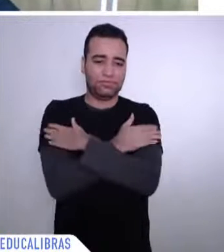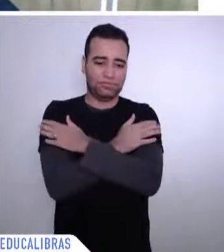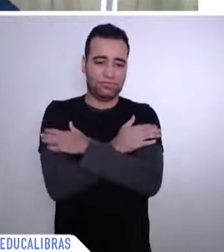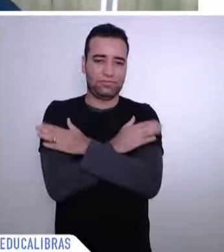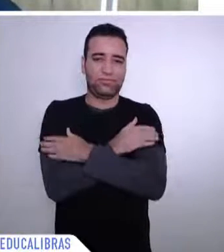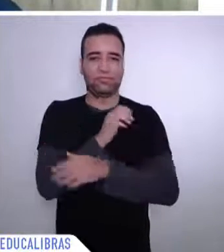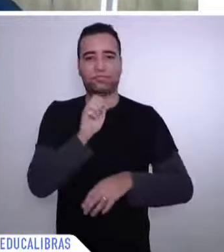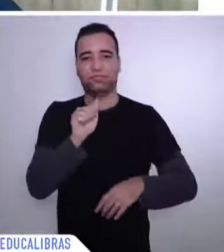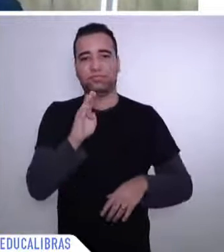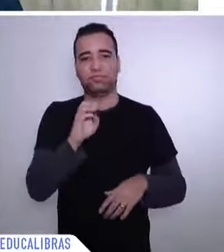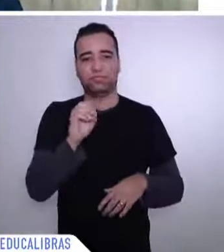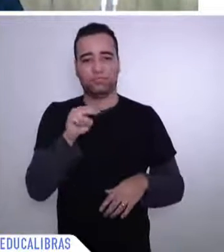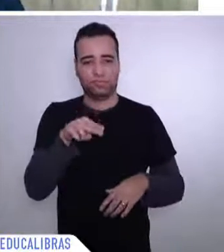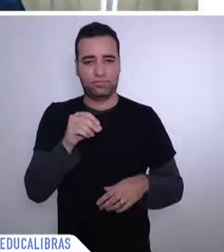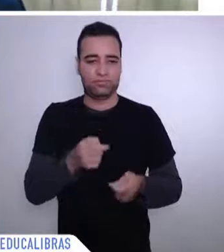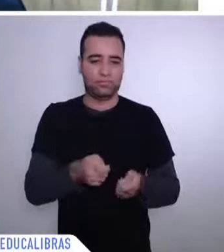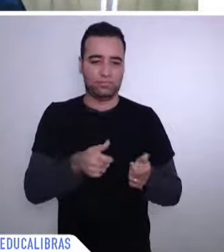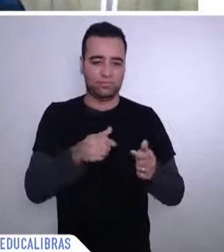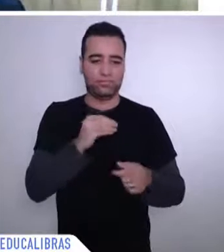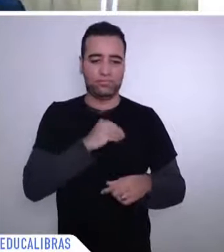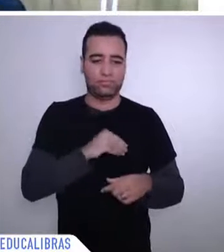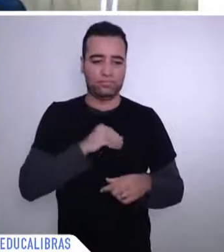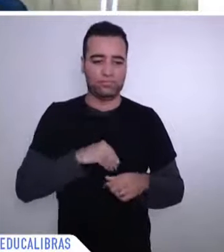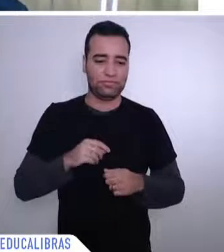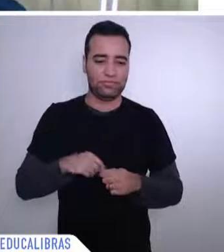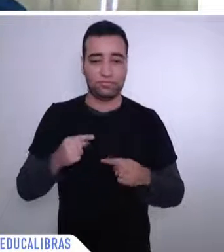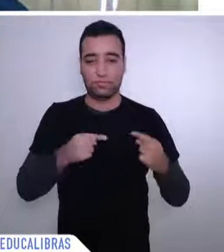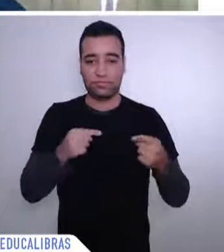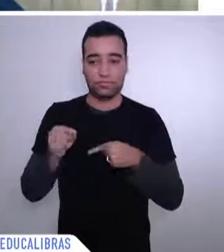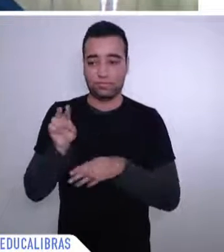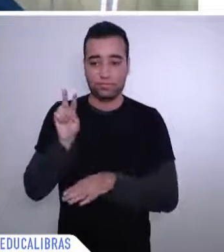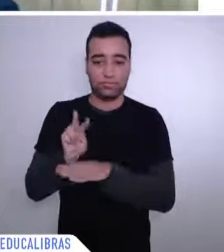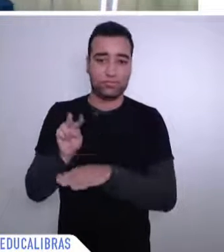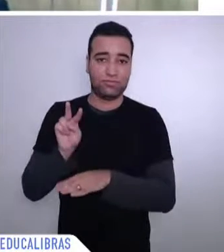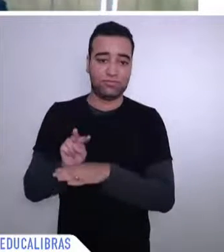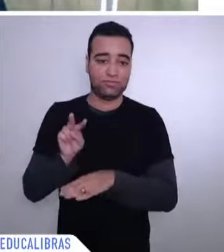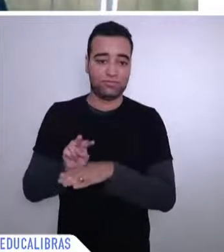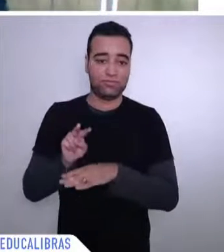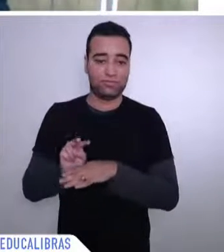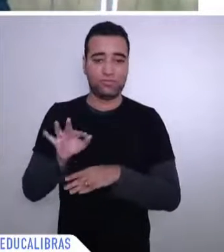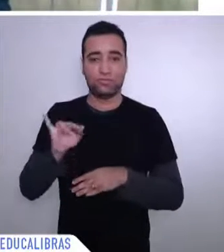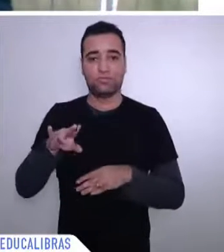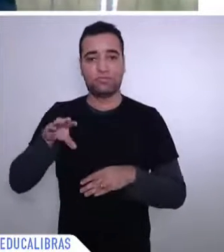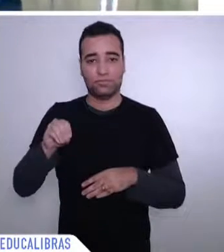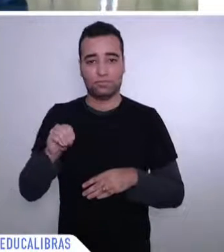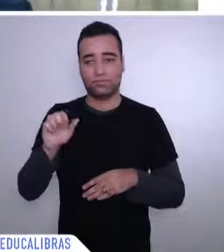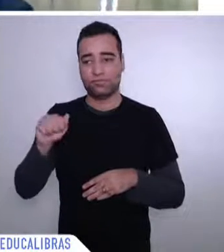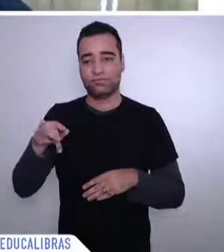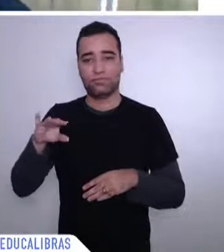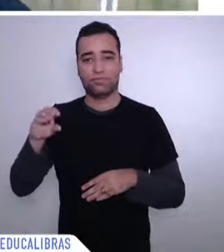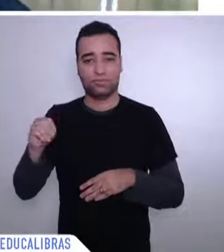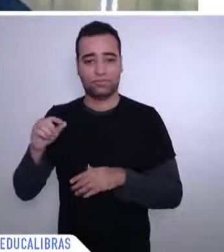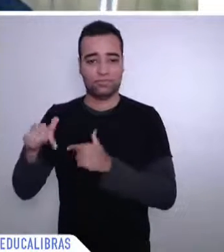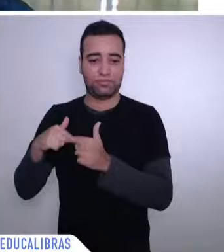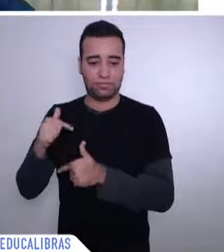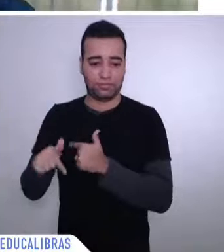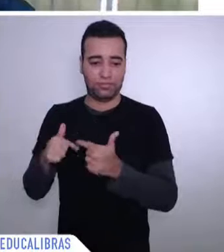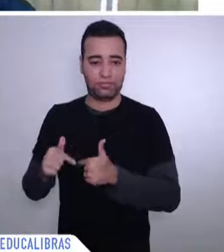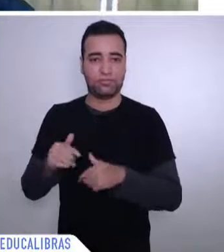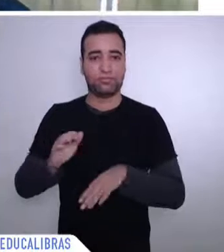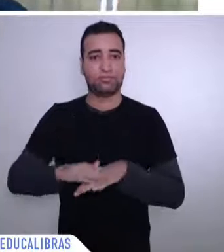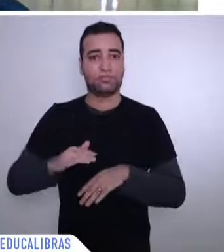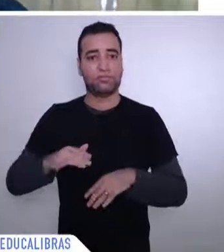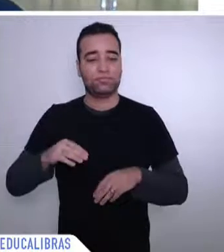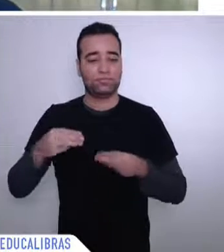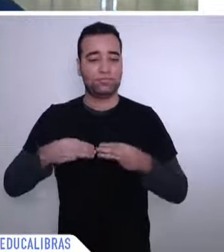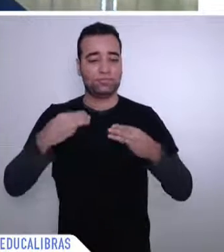have to use the Employment Assistance Program, and this is to help the